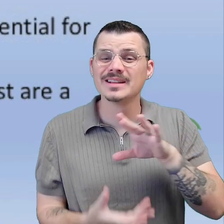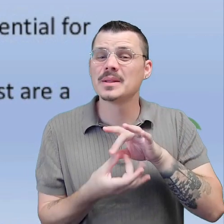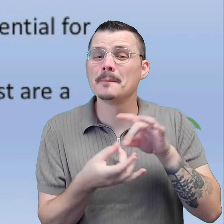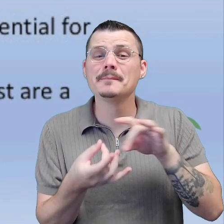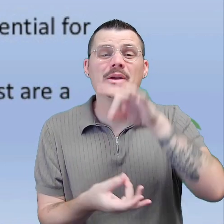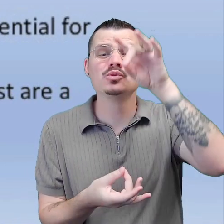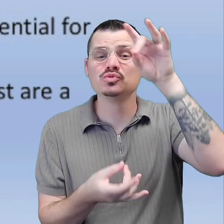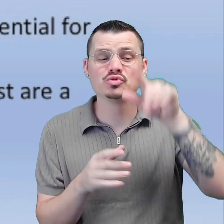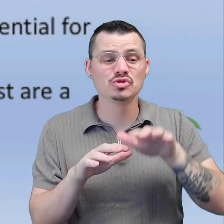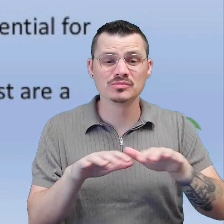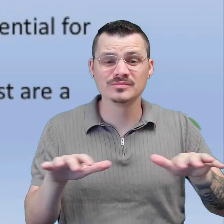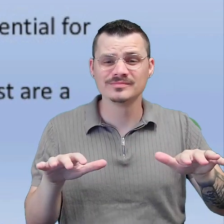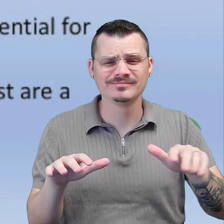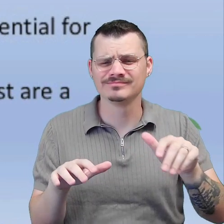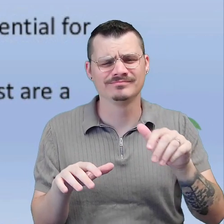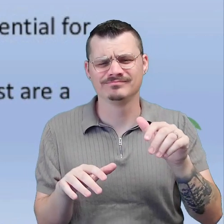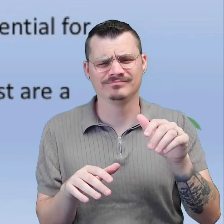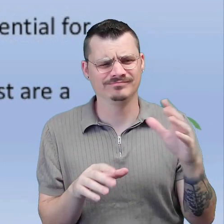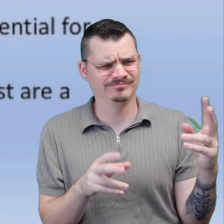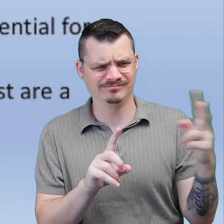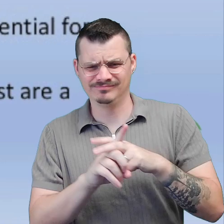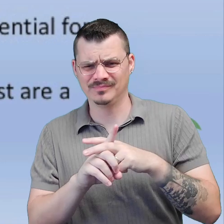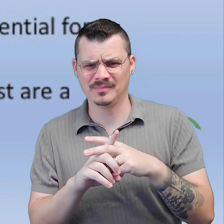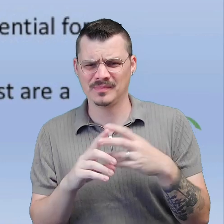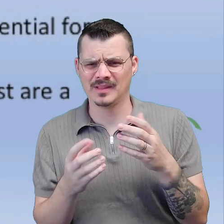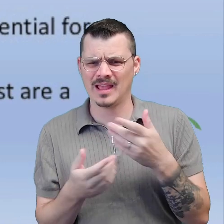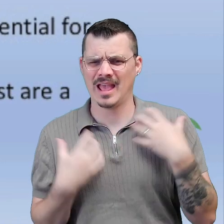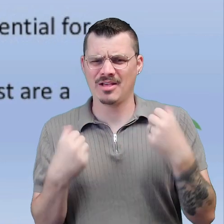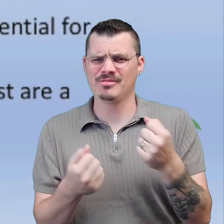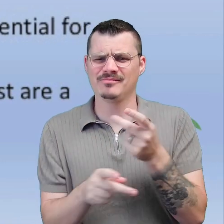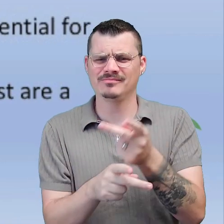And spiritual matters have no place in healthcare.